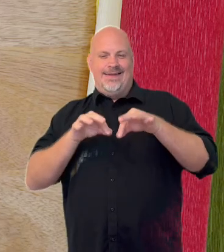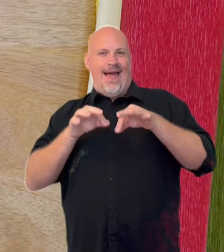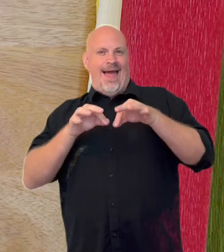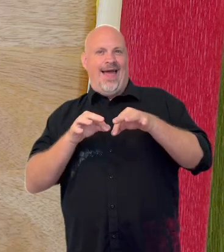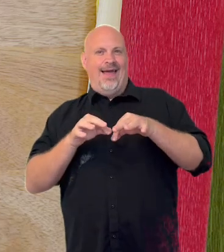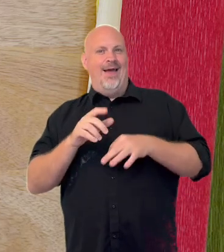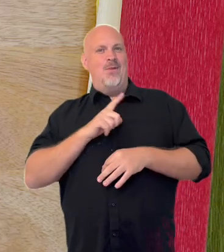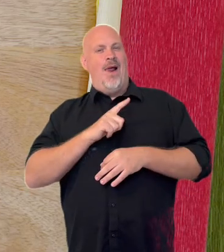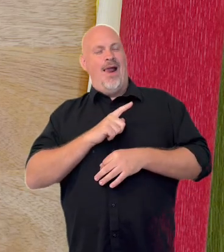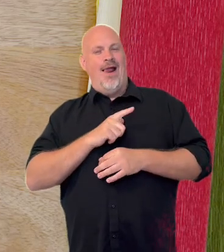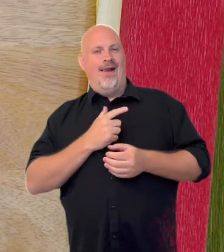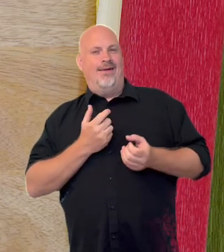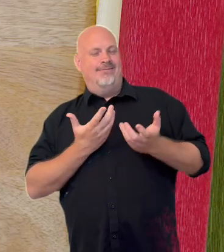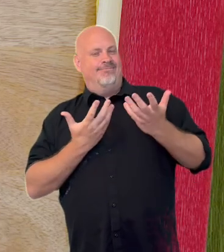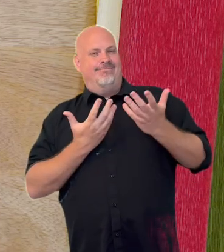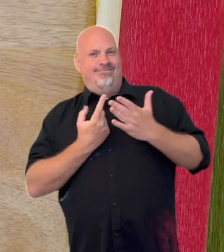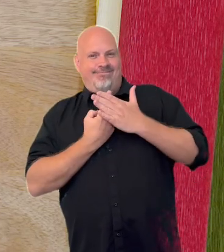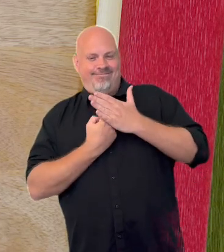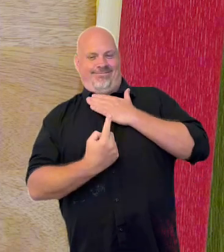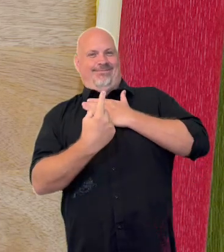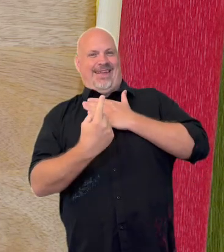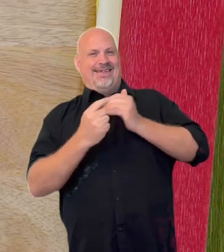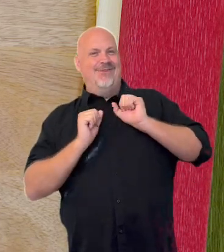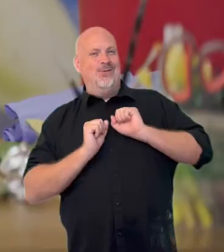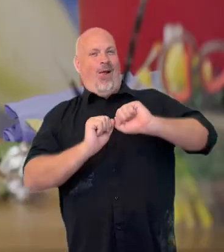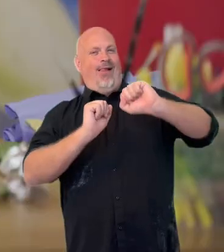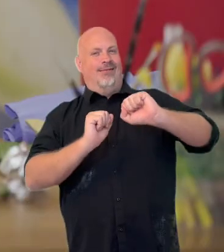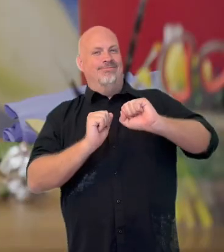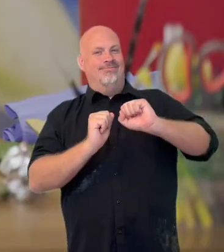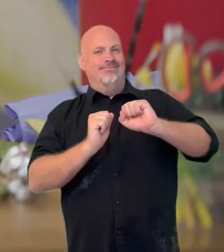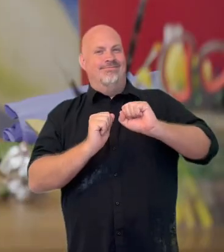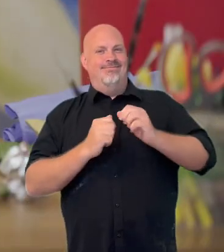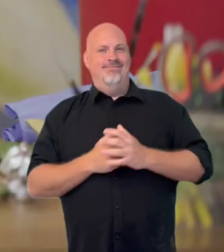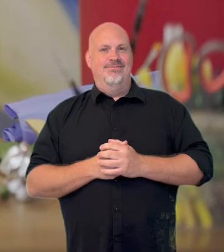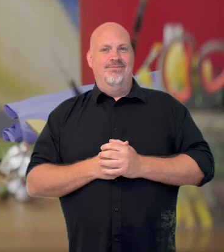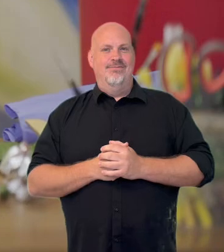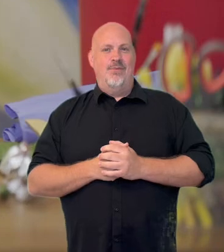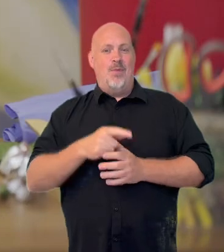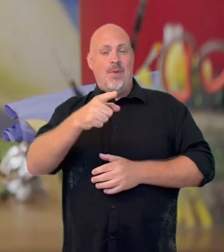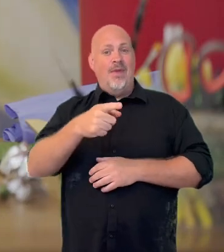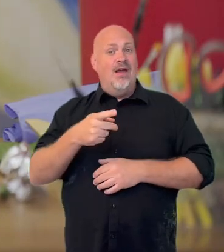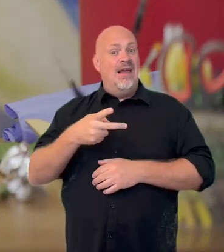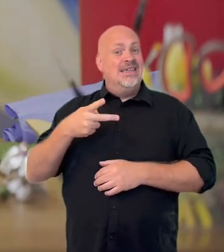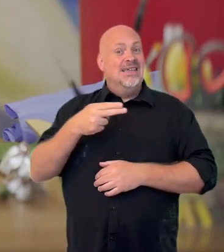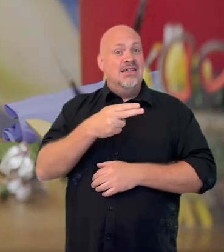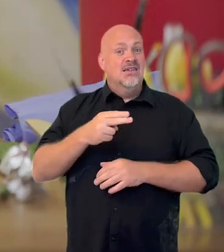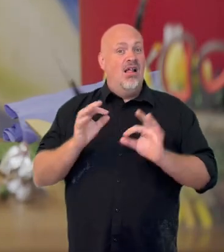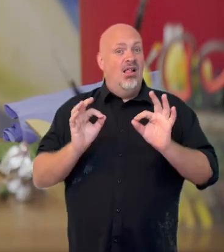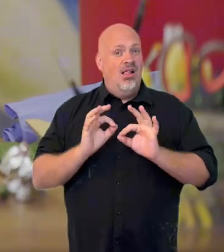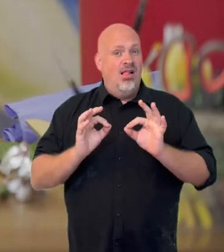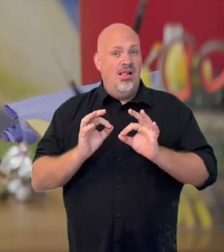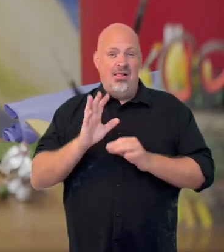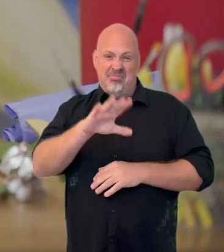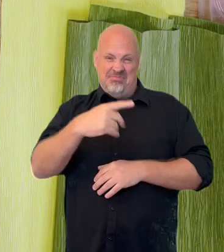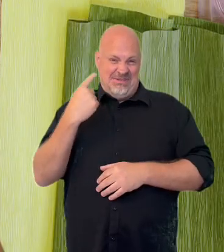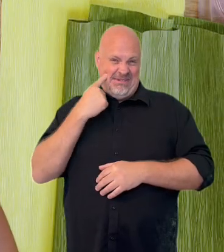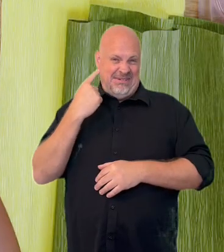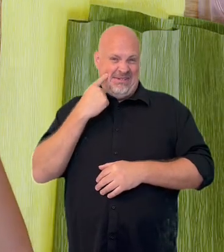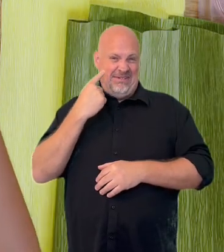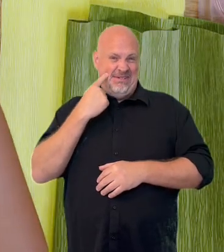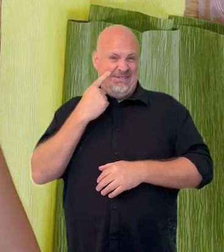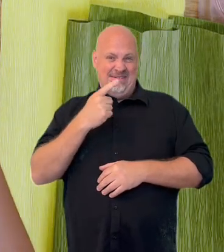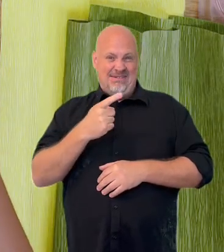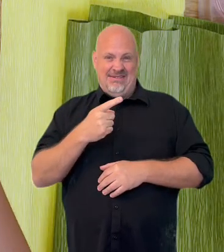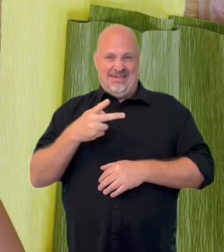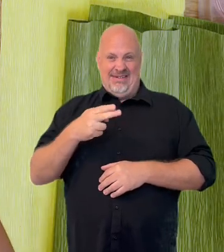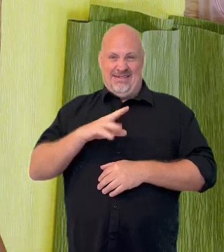have an individual touch to it. If you don't have scissors, you can easily do it without scissors. What you want to